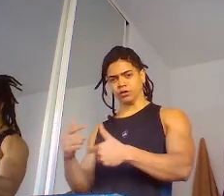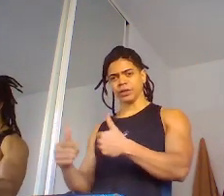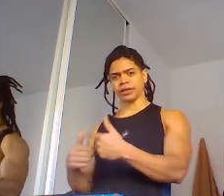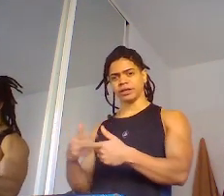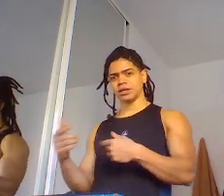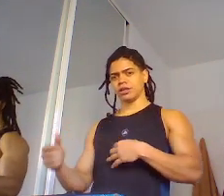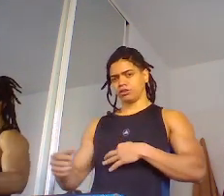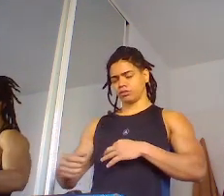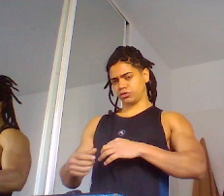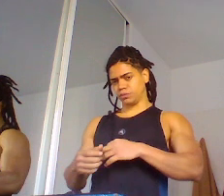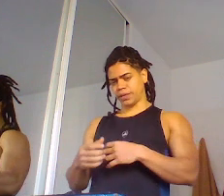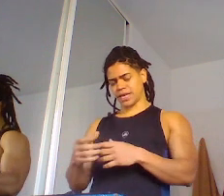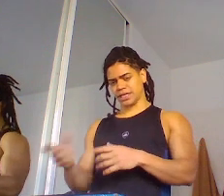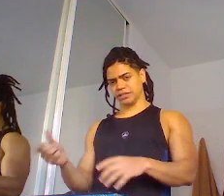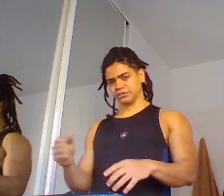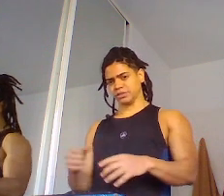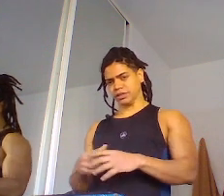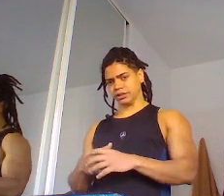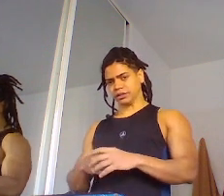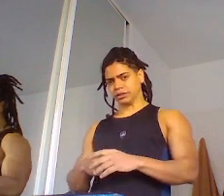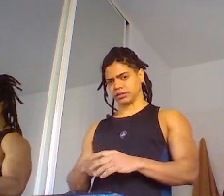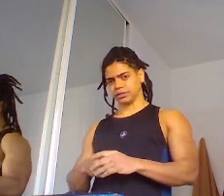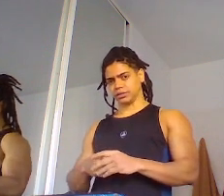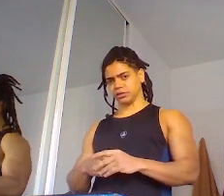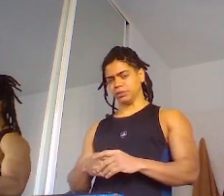enough liquidity to pay its